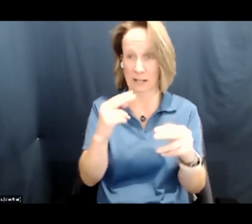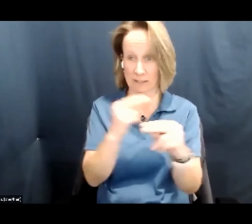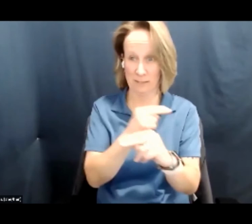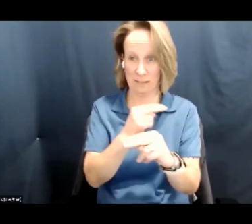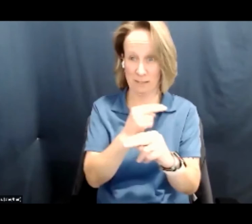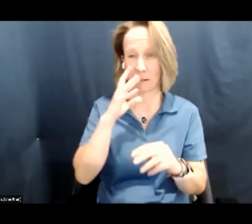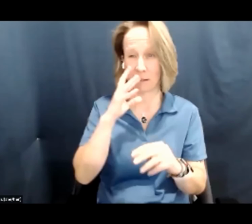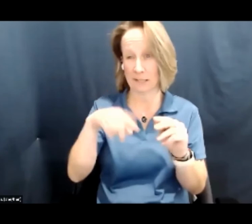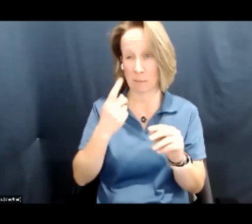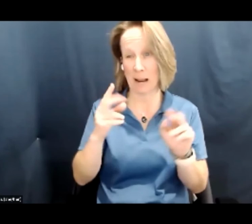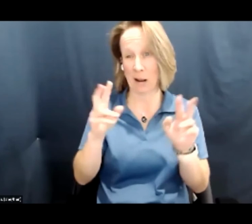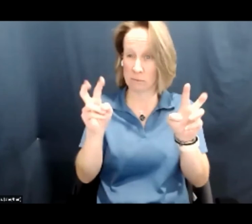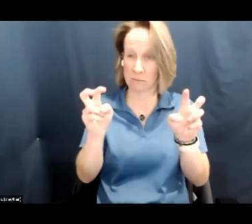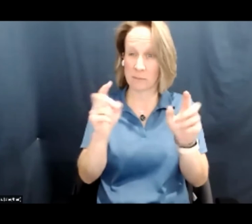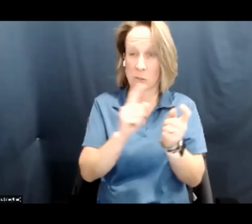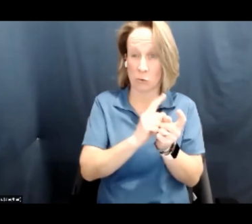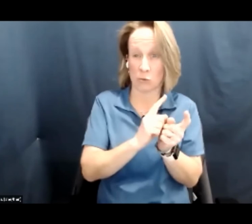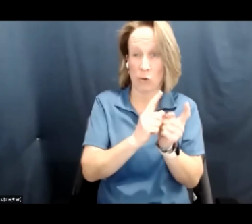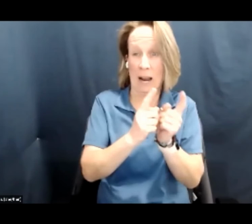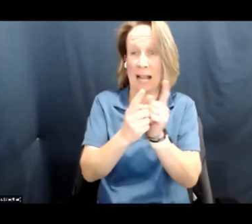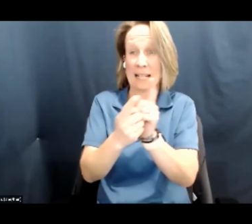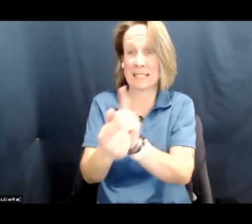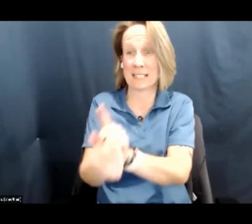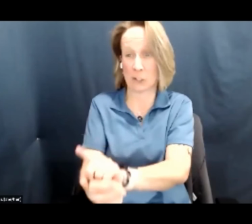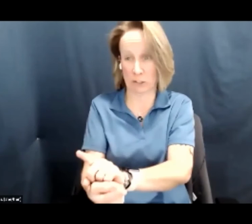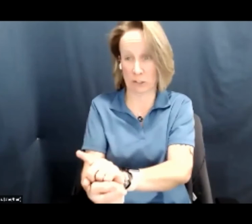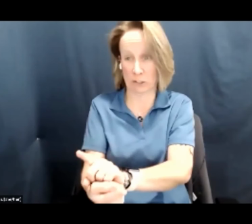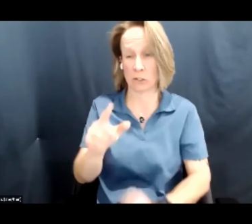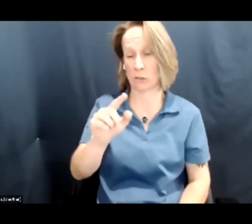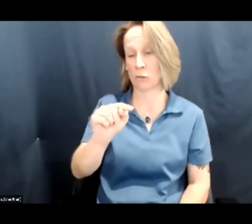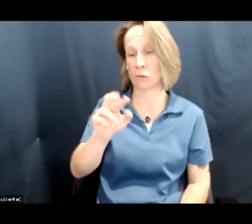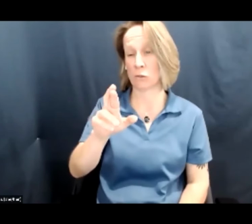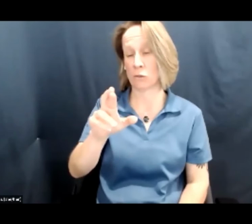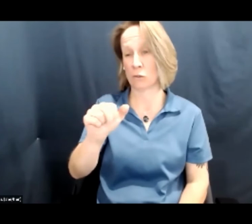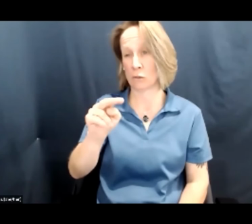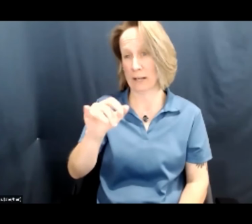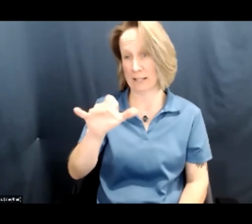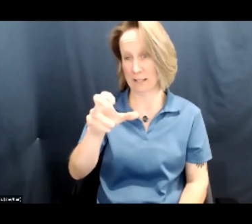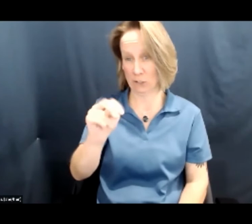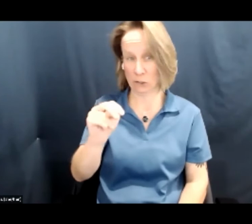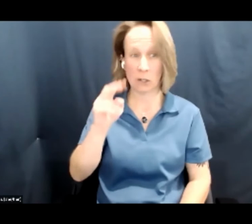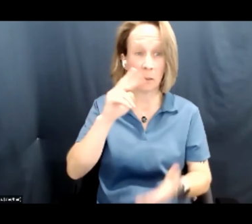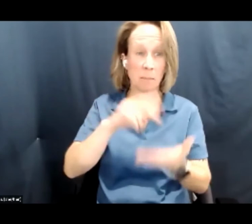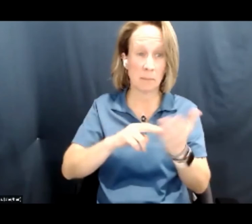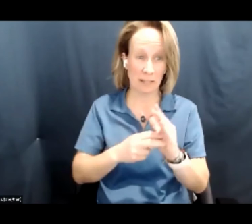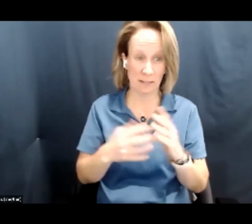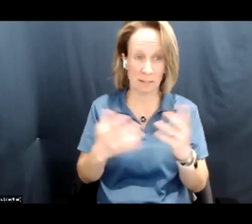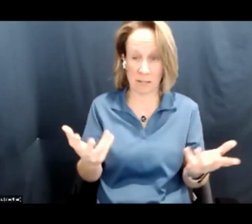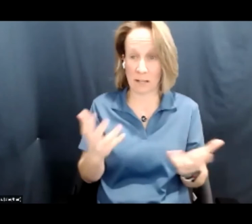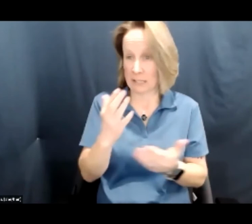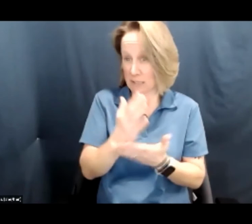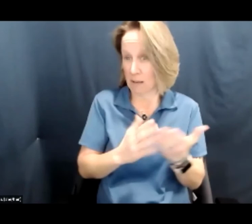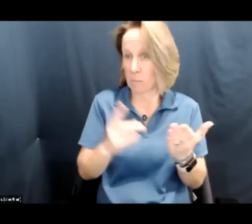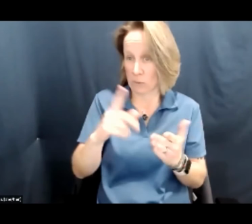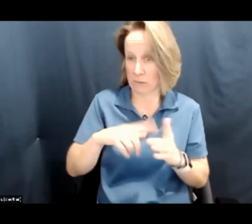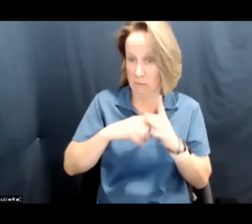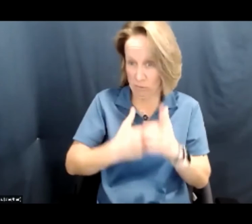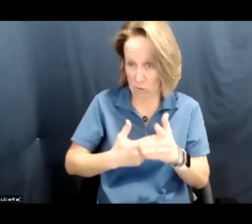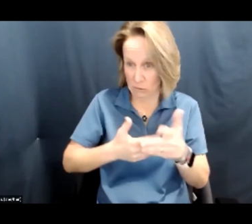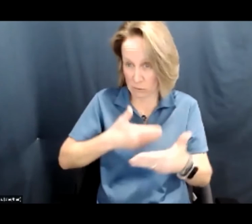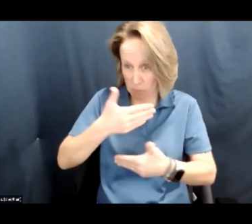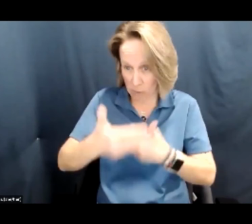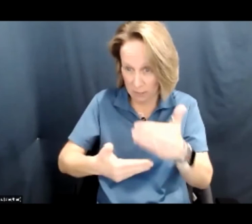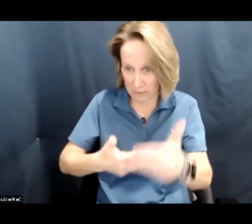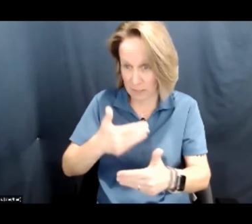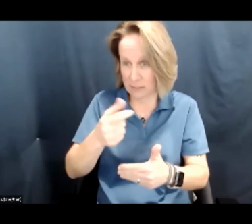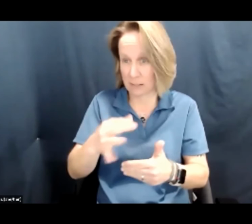bit. So transition is when someone goes through the process of developing